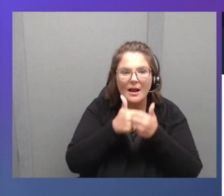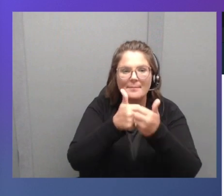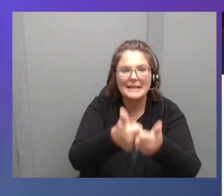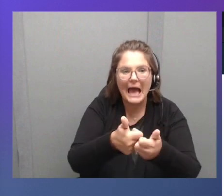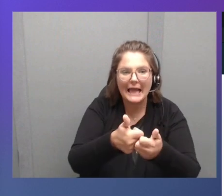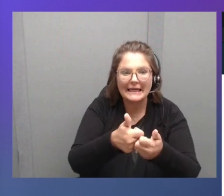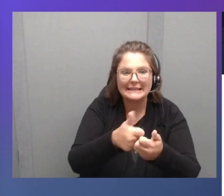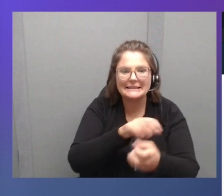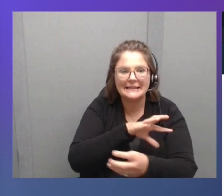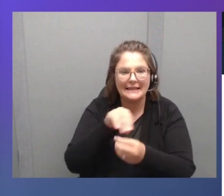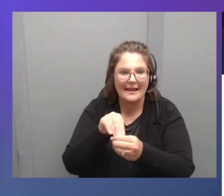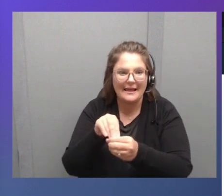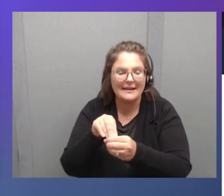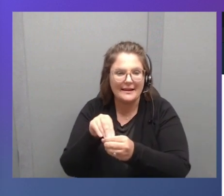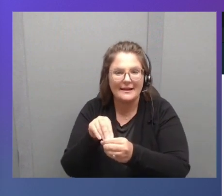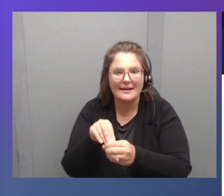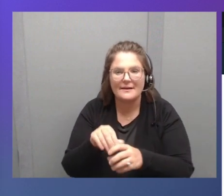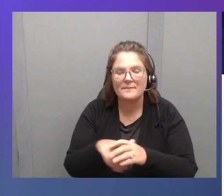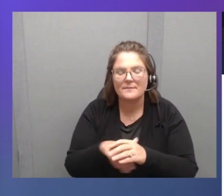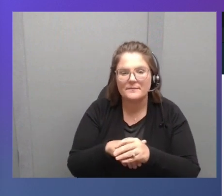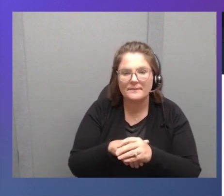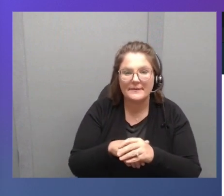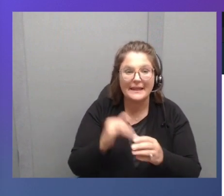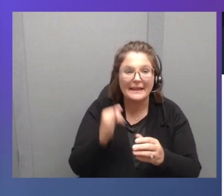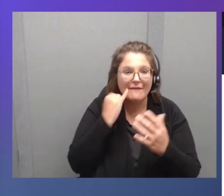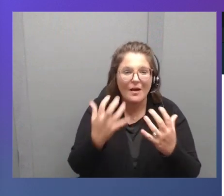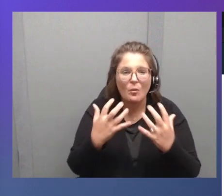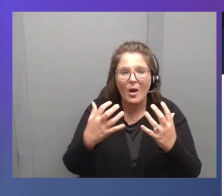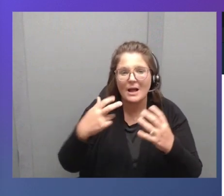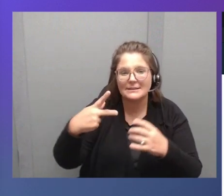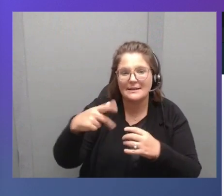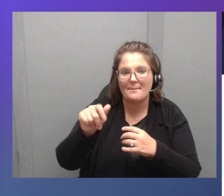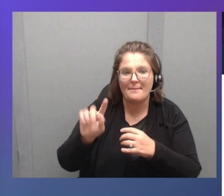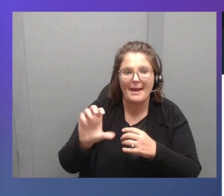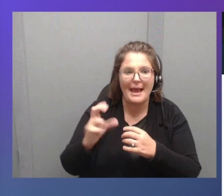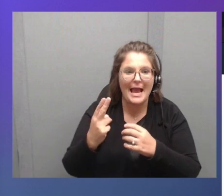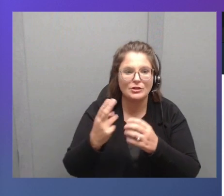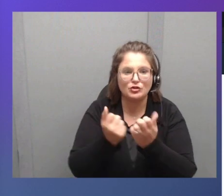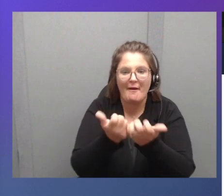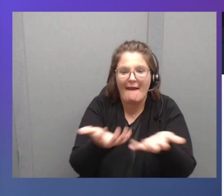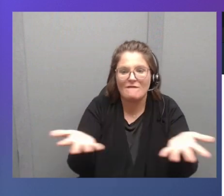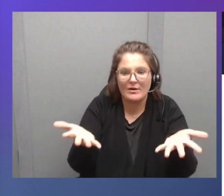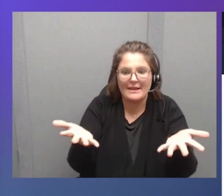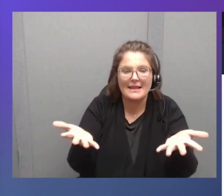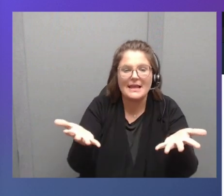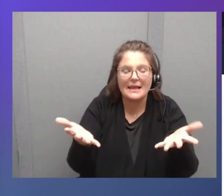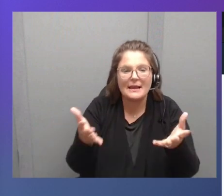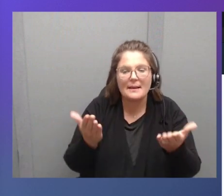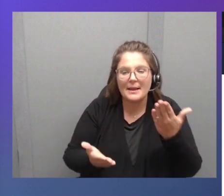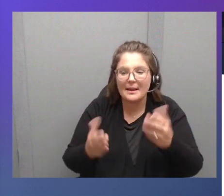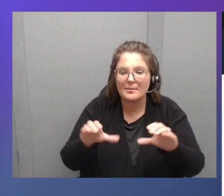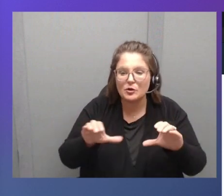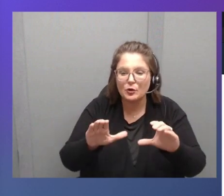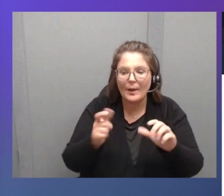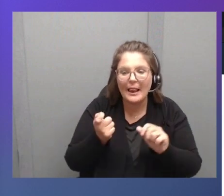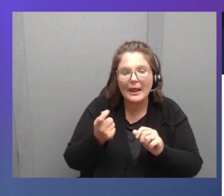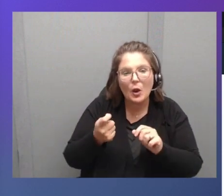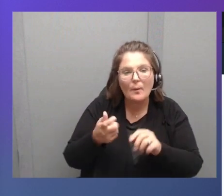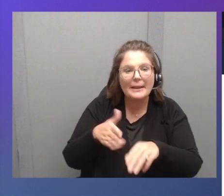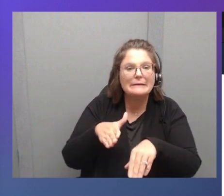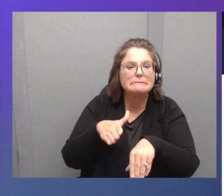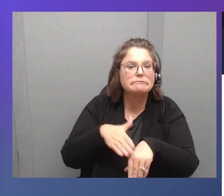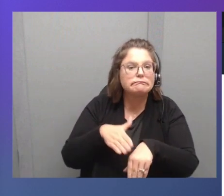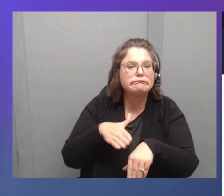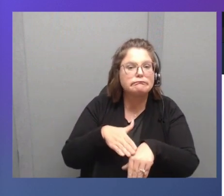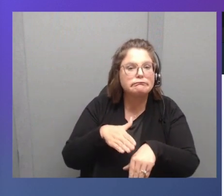to go ahead and just patch everything, so again, maybe do with a little bit of caution if you're going to run this in